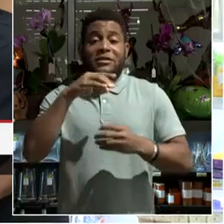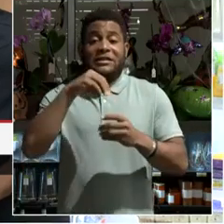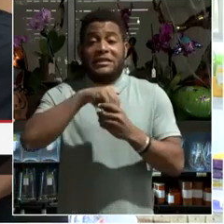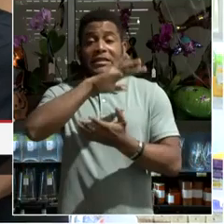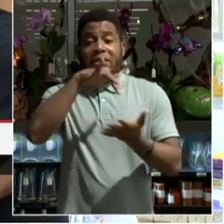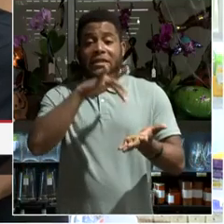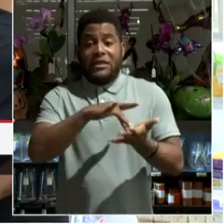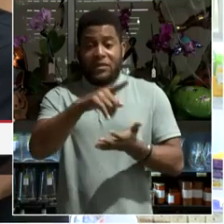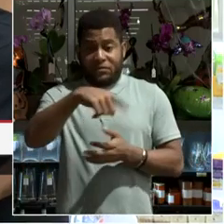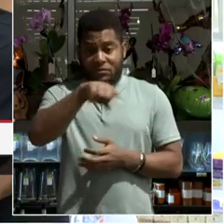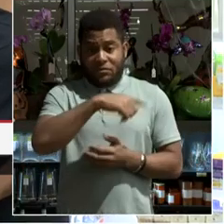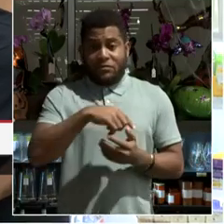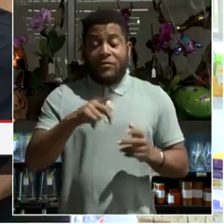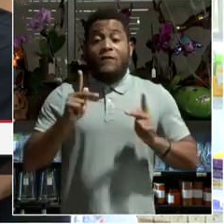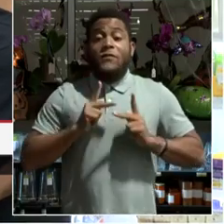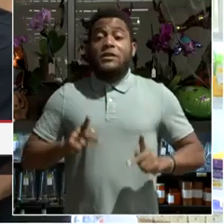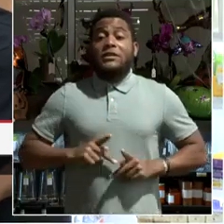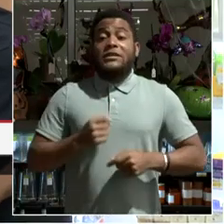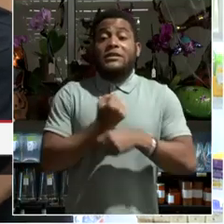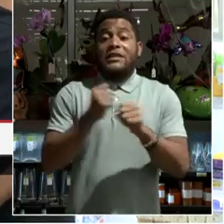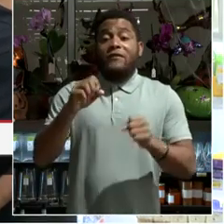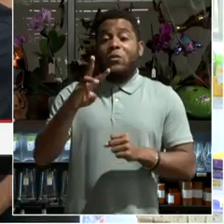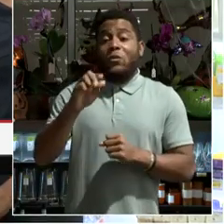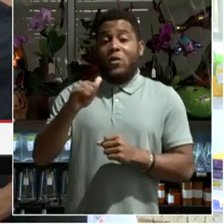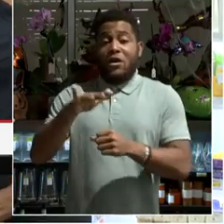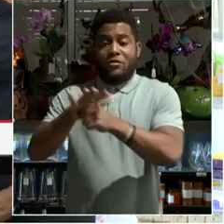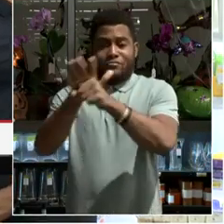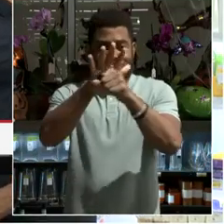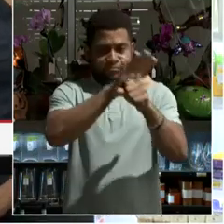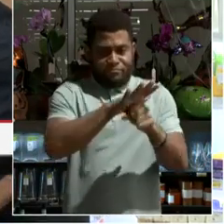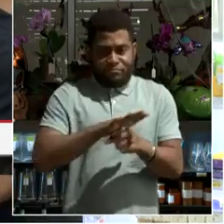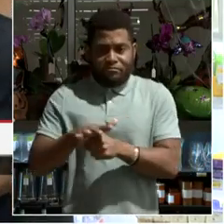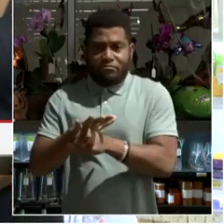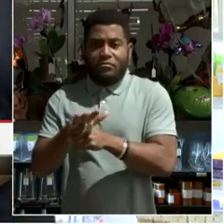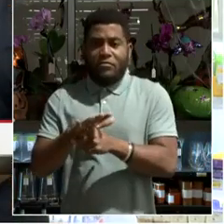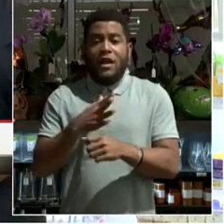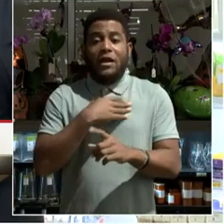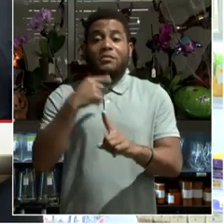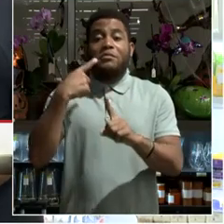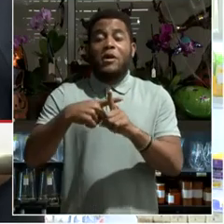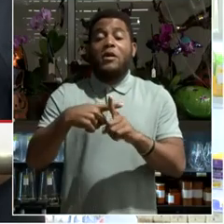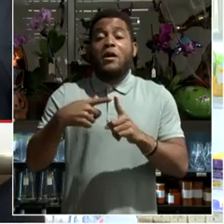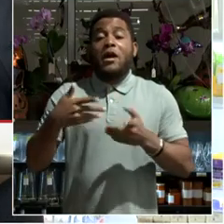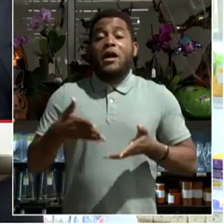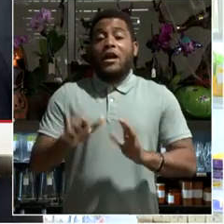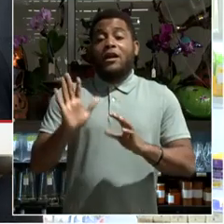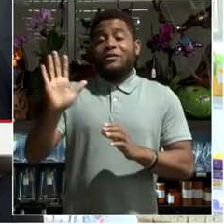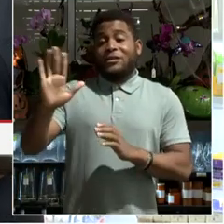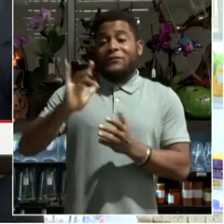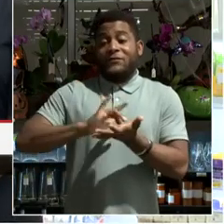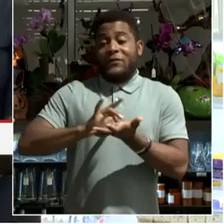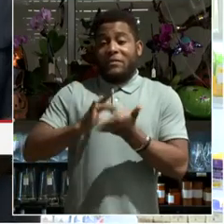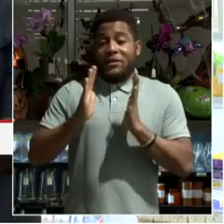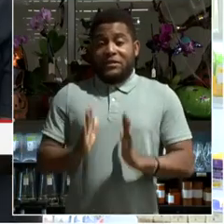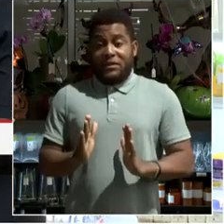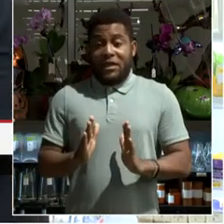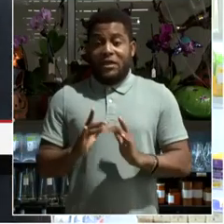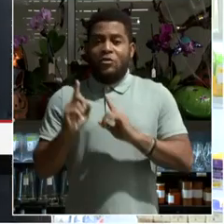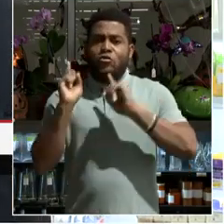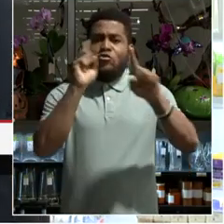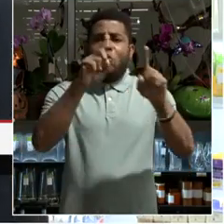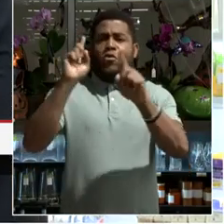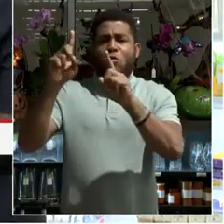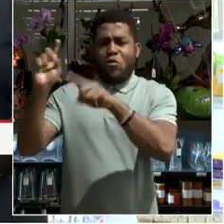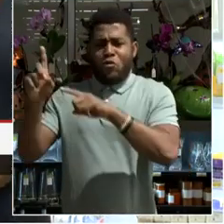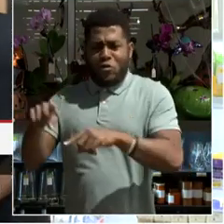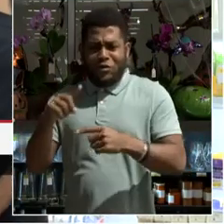Safeway locations that they have, and allowing their pharmacists to actually go out into community, meeting people where